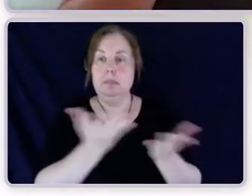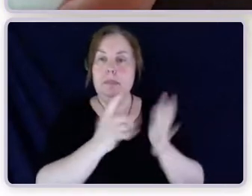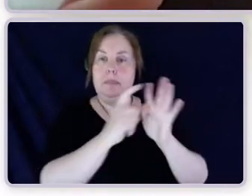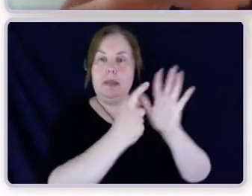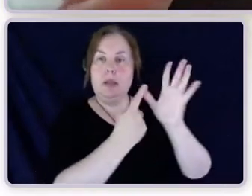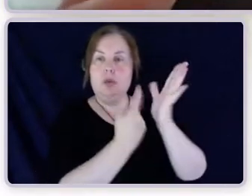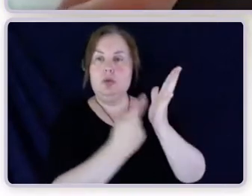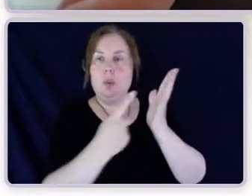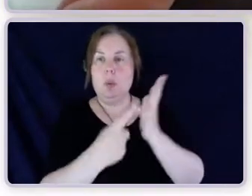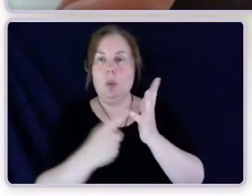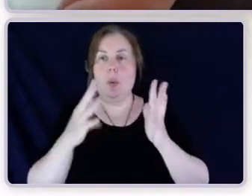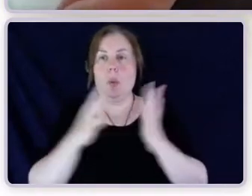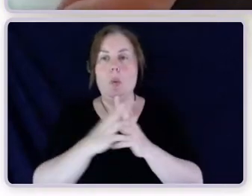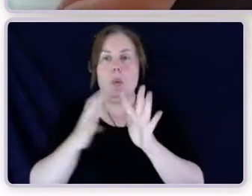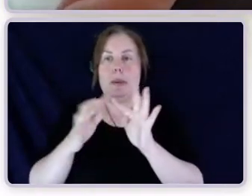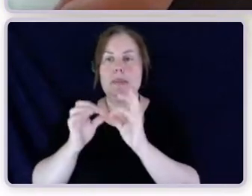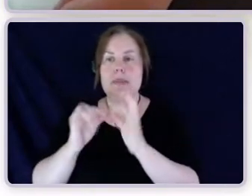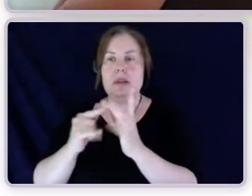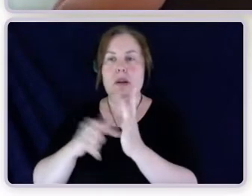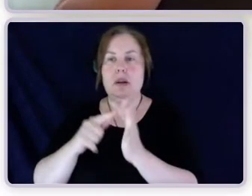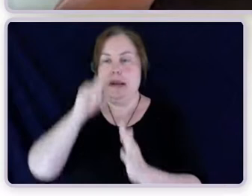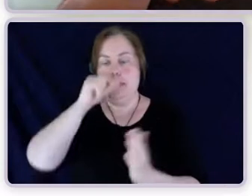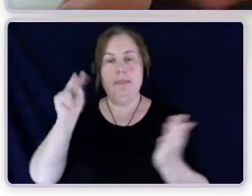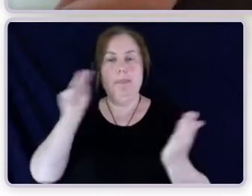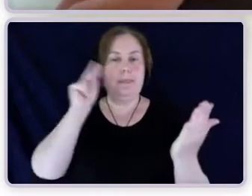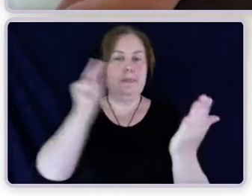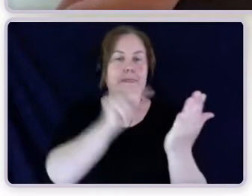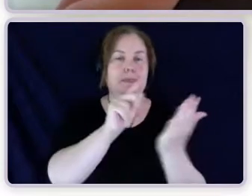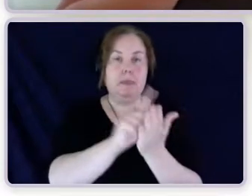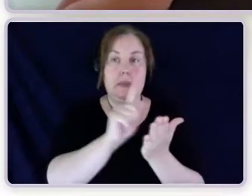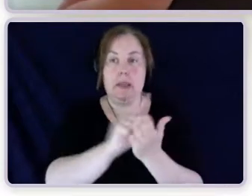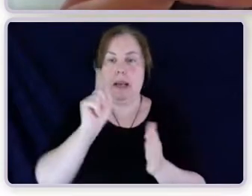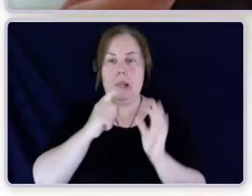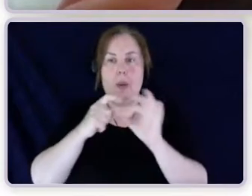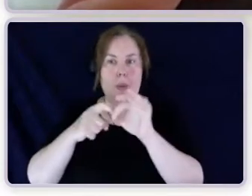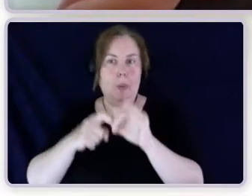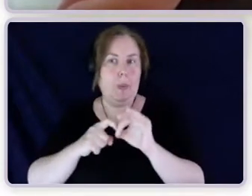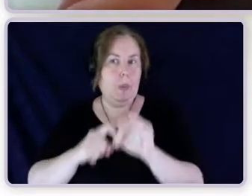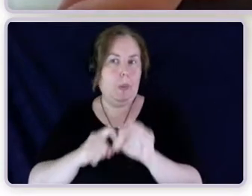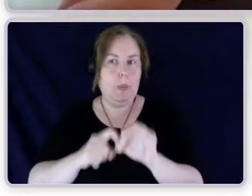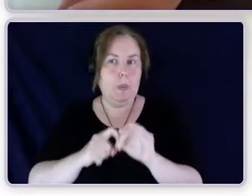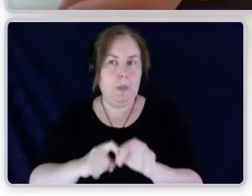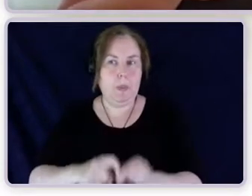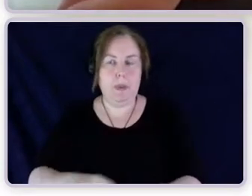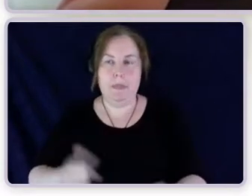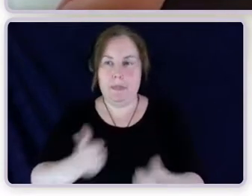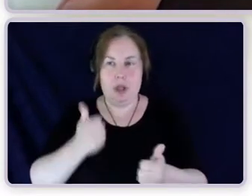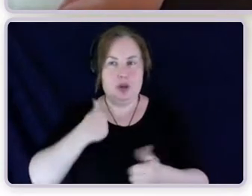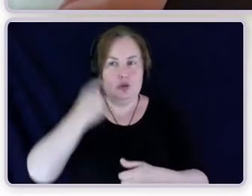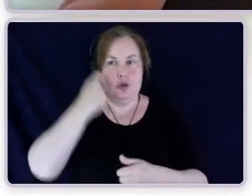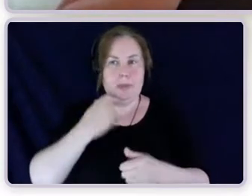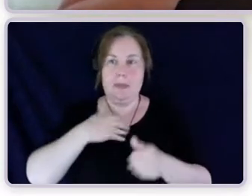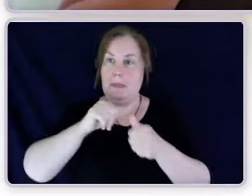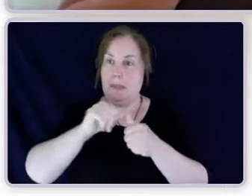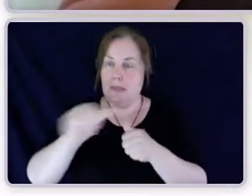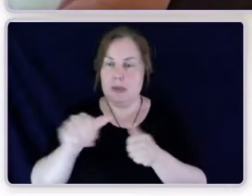So we'll go to questions and answers now. We got a lot of questions and I will try my best to get through some of them, but we're going